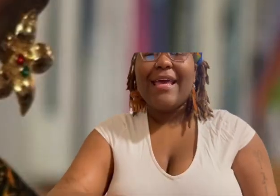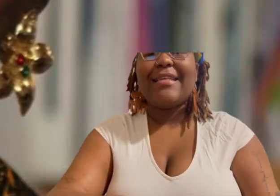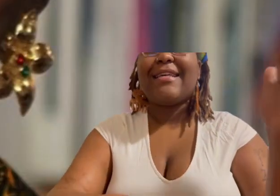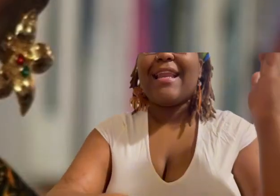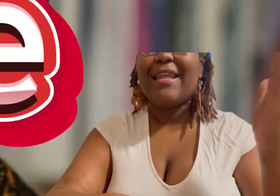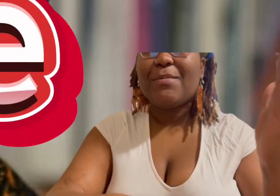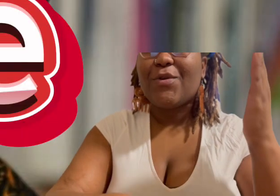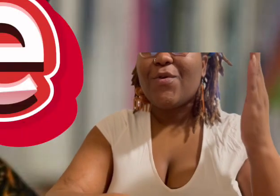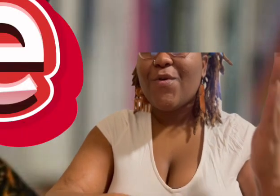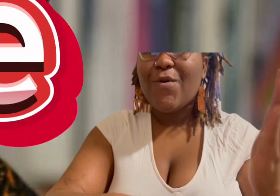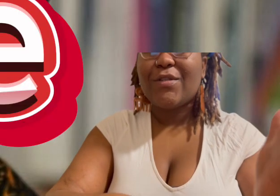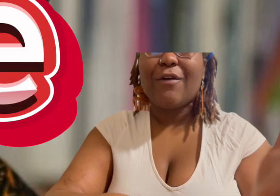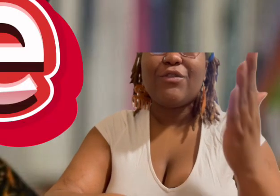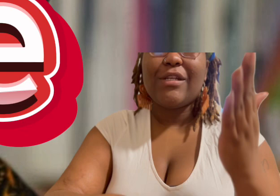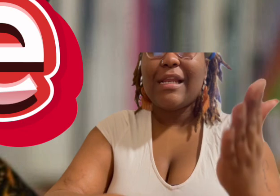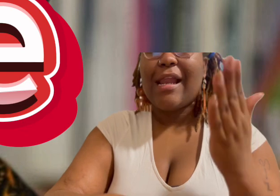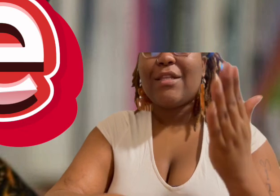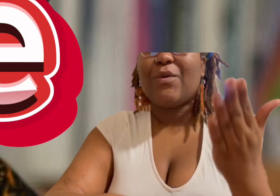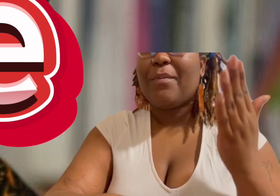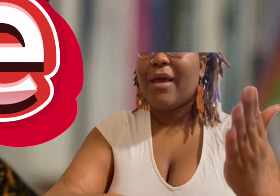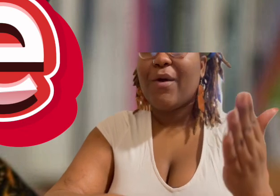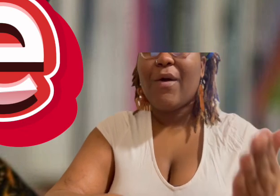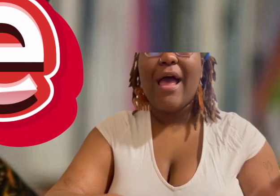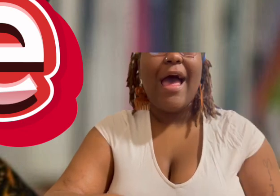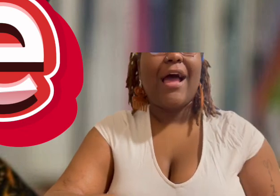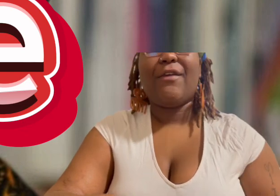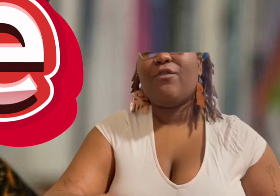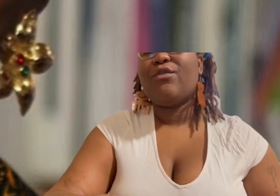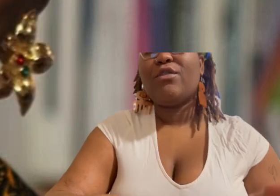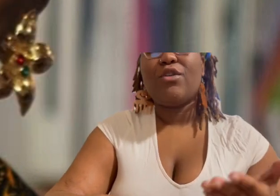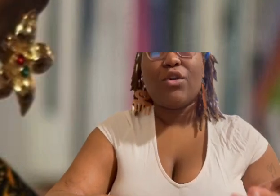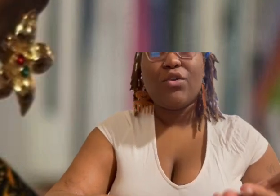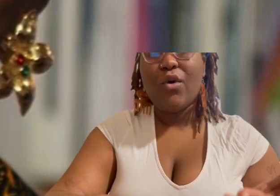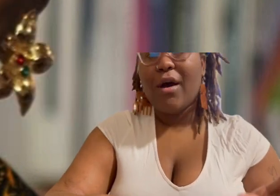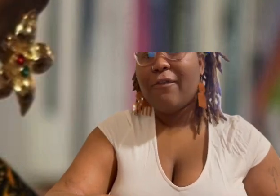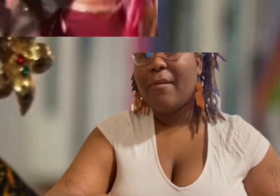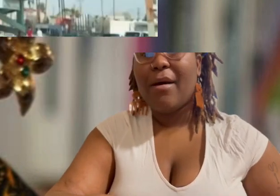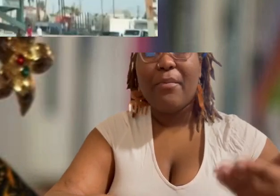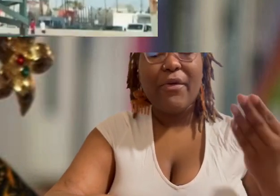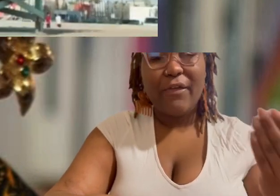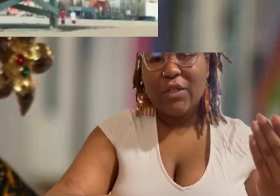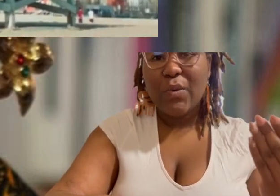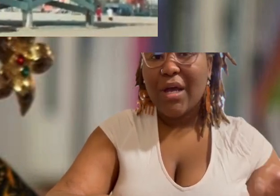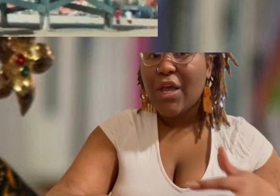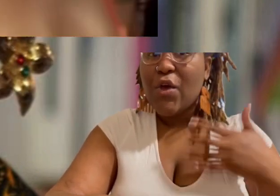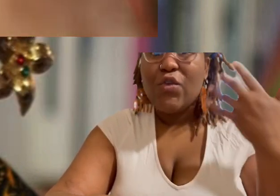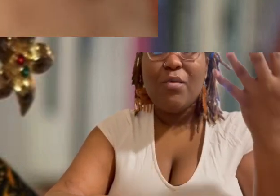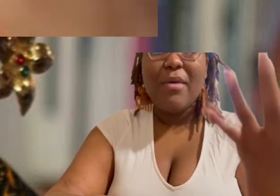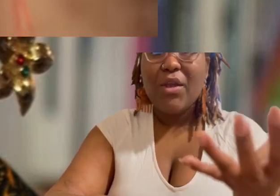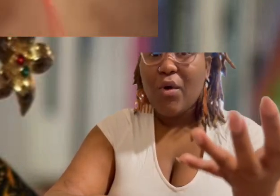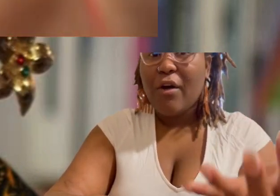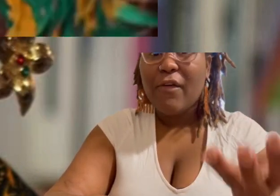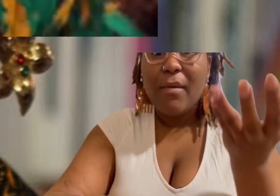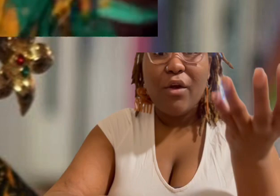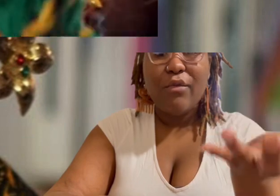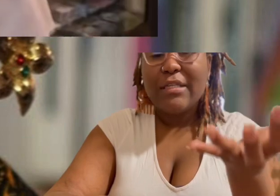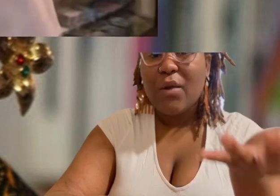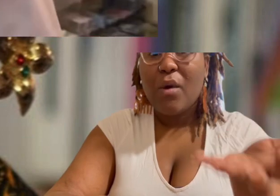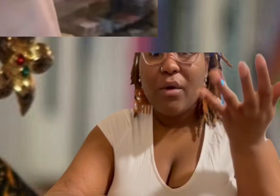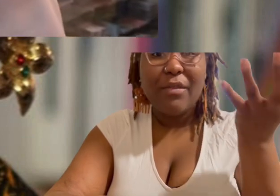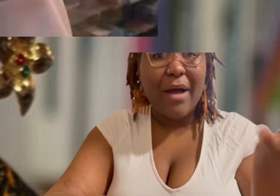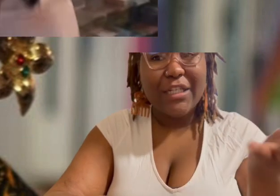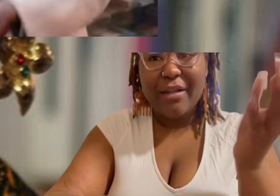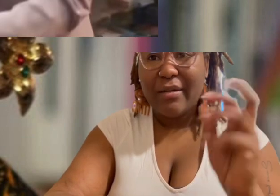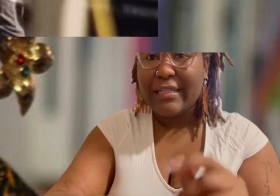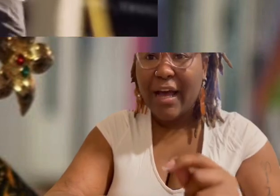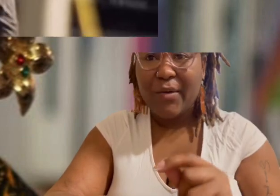mine is Calypso Rose of Trinidad and Tobago. And if you do not know her from her previous work, you may know her from her recent